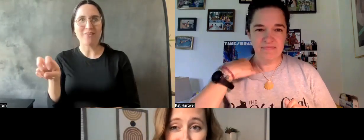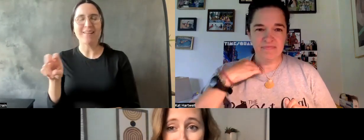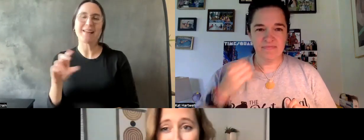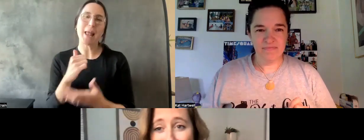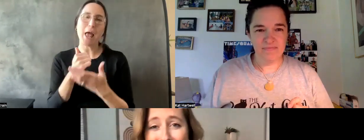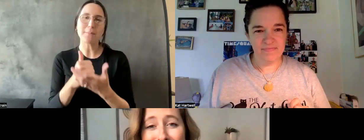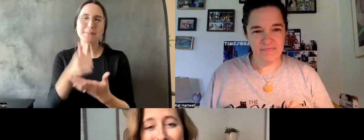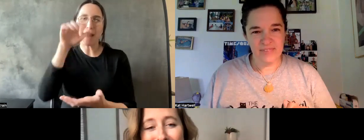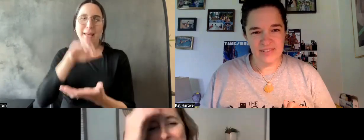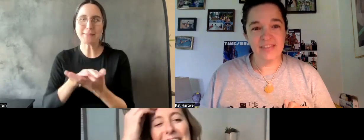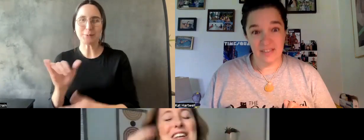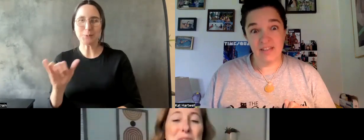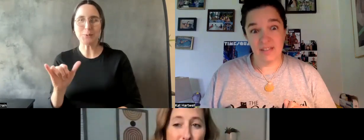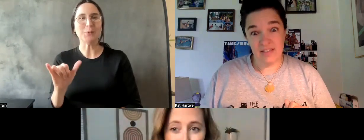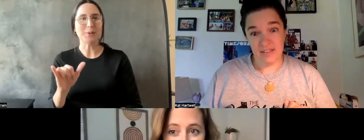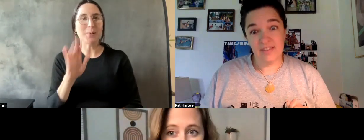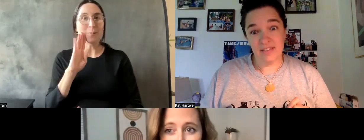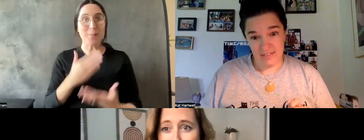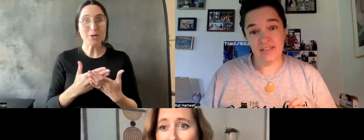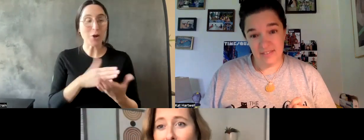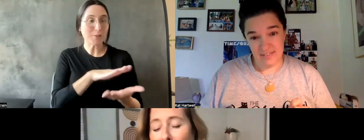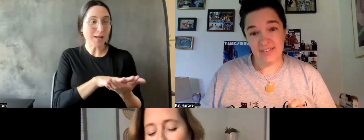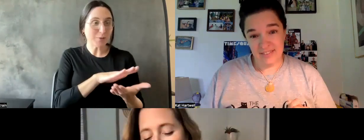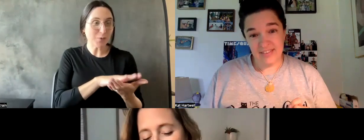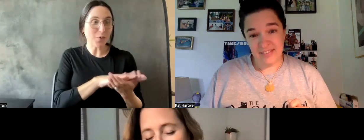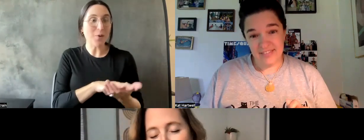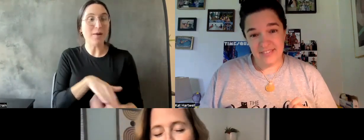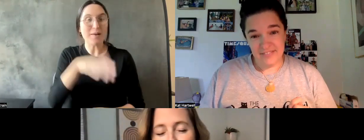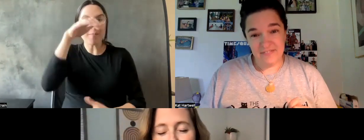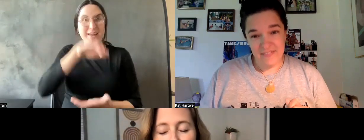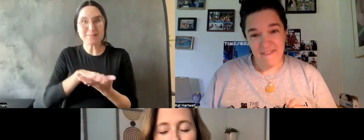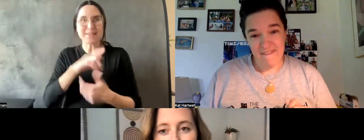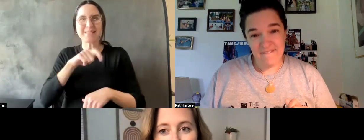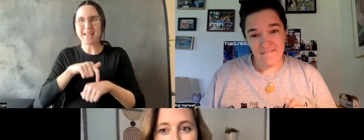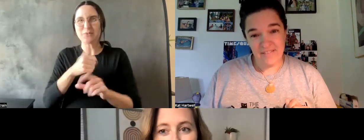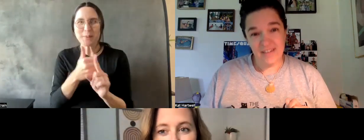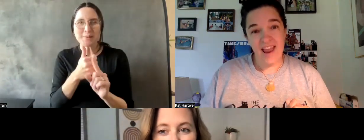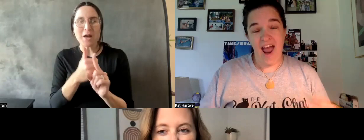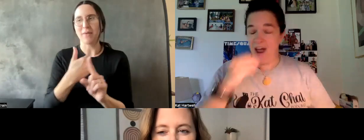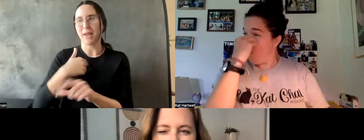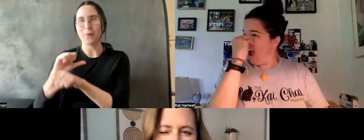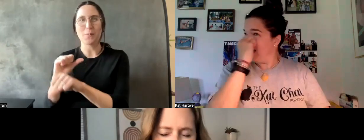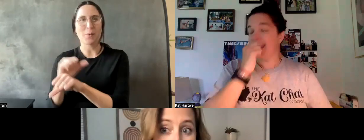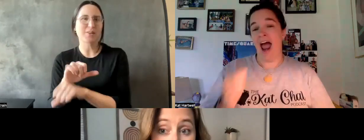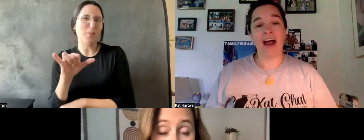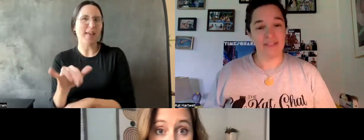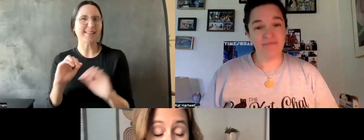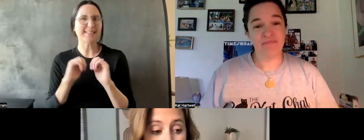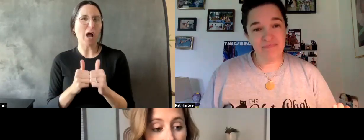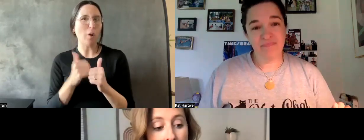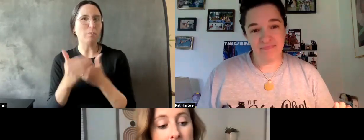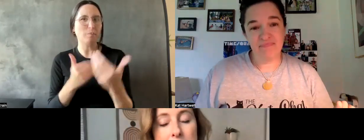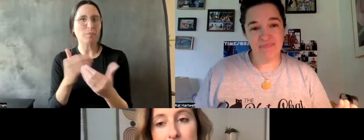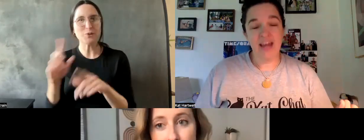bit of the day and he doesn't have to watch her all day. So yeah, so that's how it's been working so